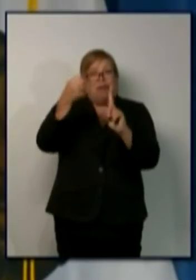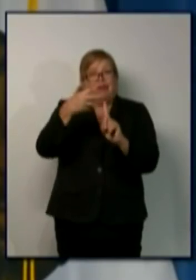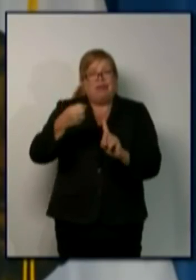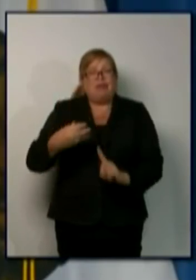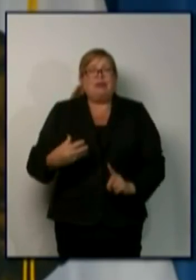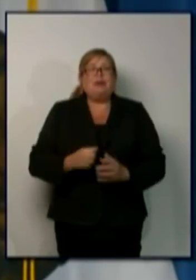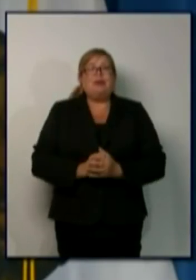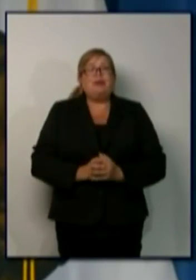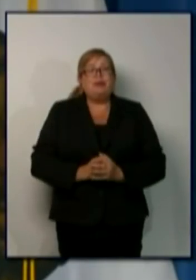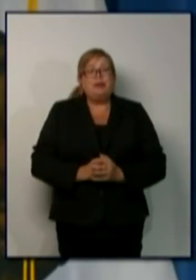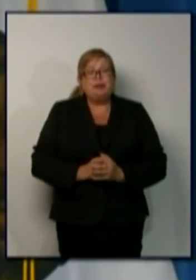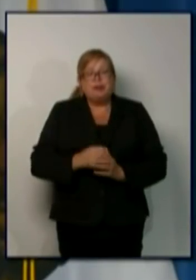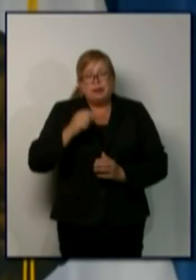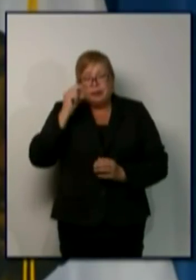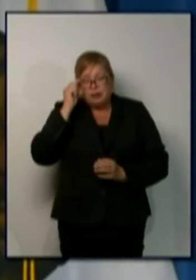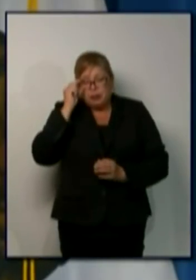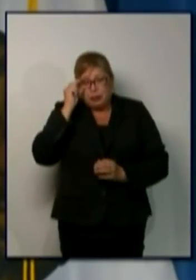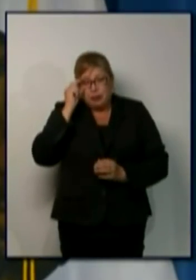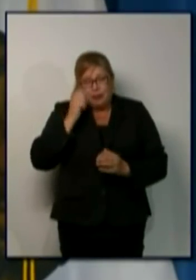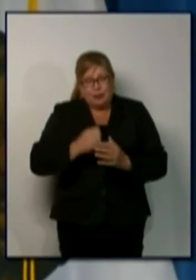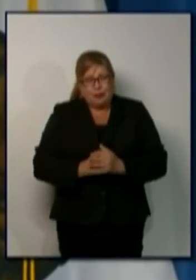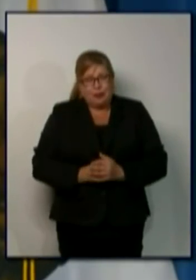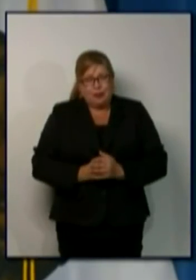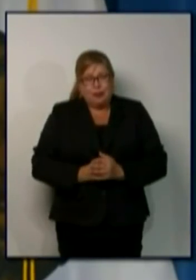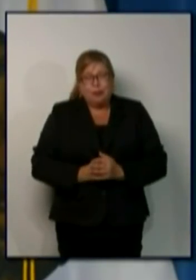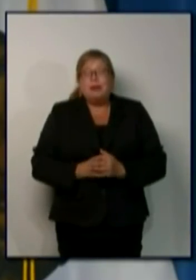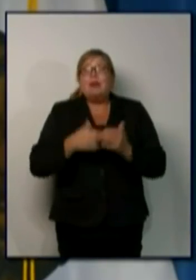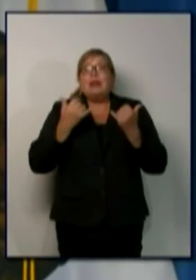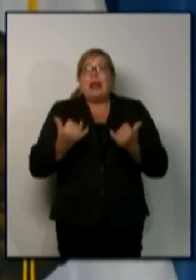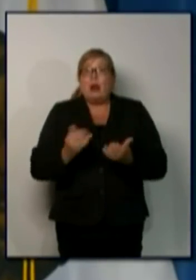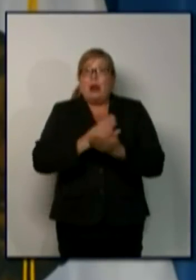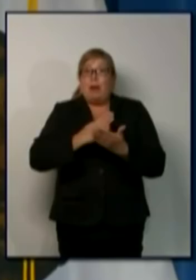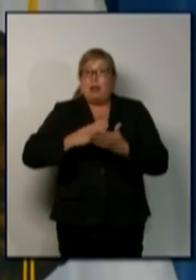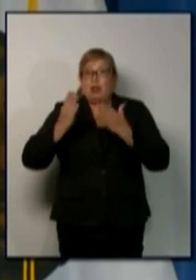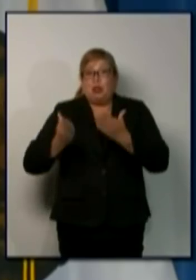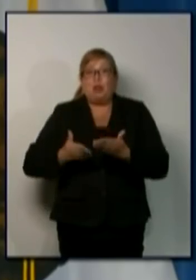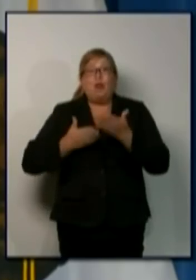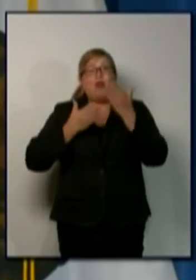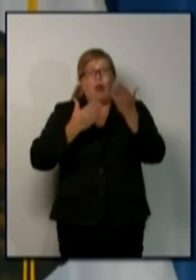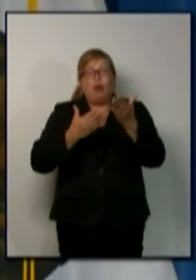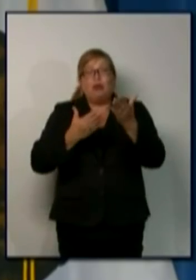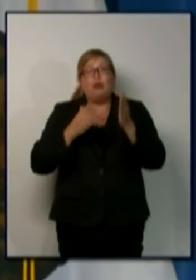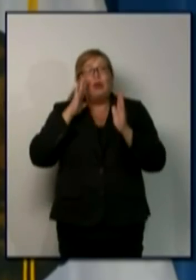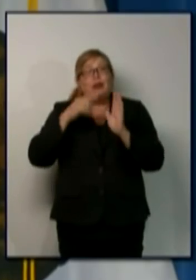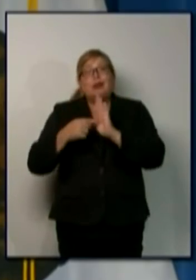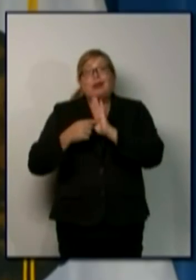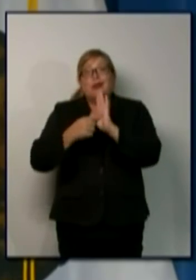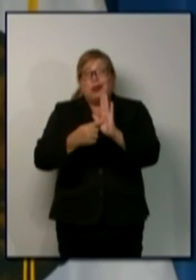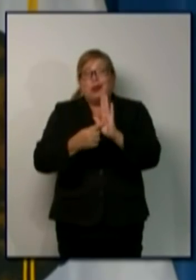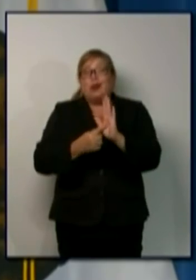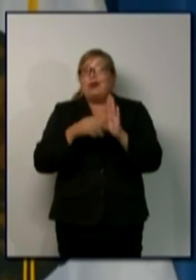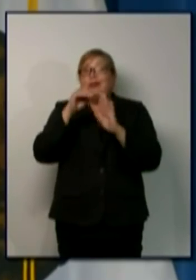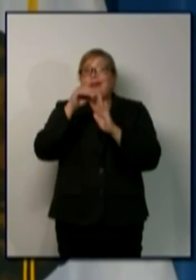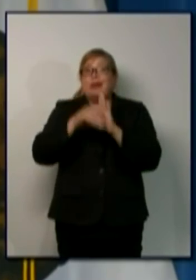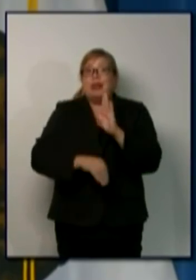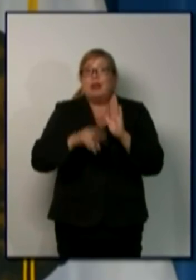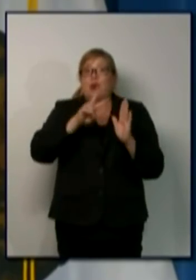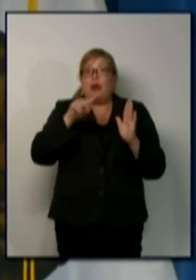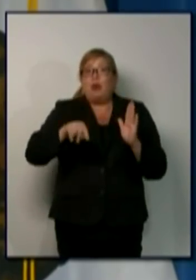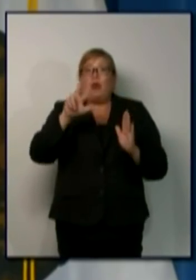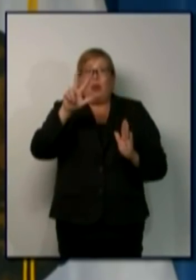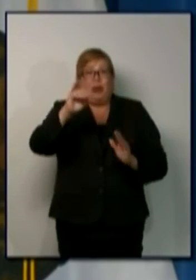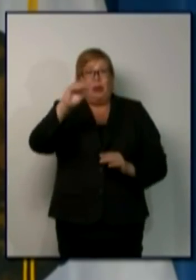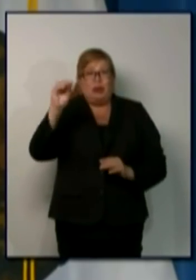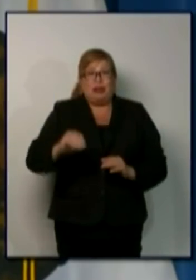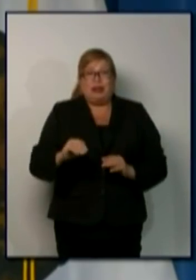The current budget proposal, the May revise that we're putting out, reflects a decline of